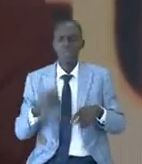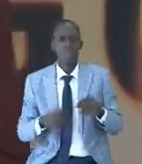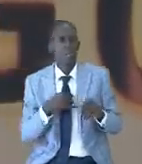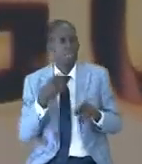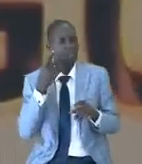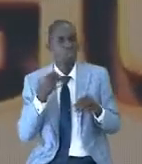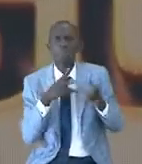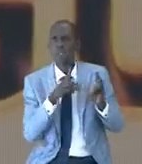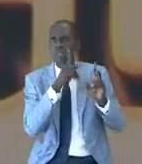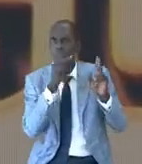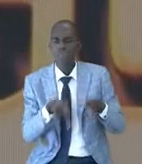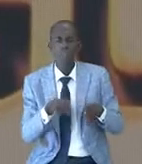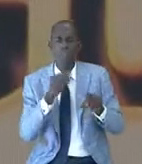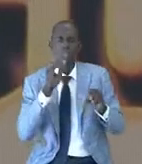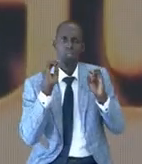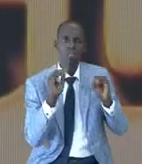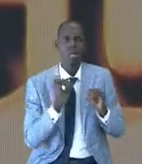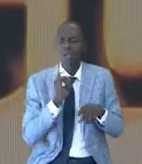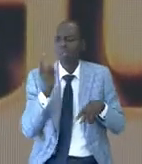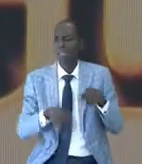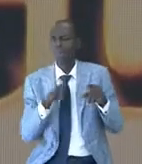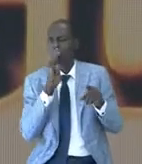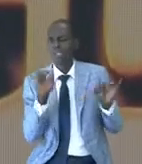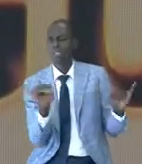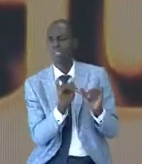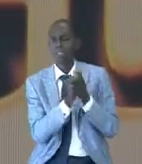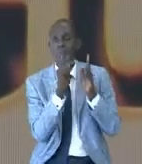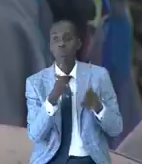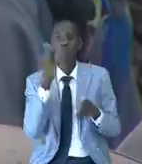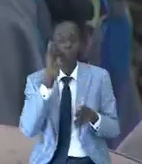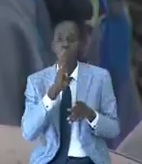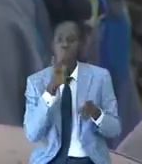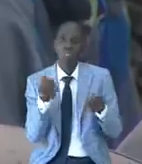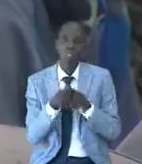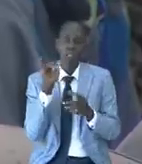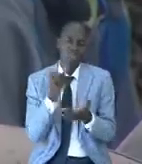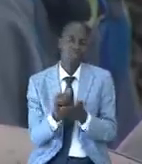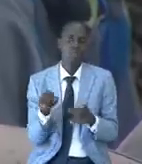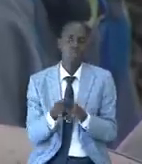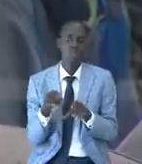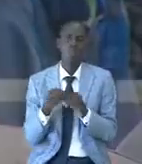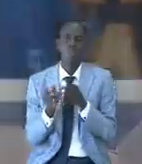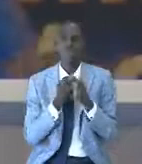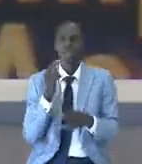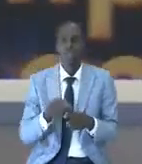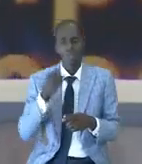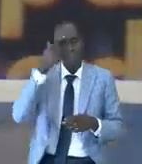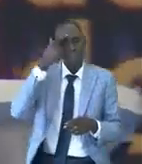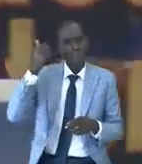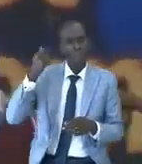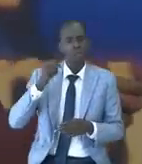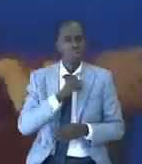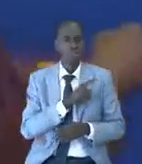about that thing. I can never be like that. You will be like that, because the Lord has given